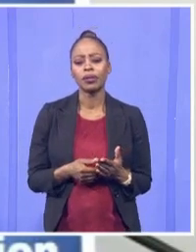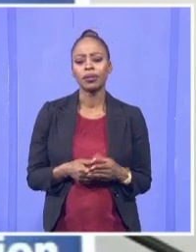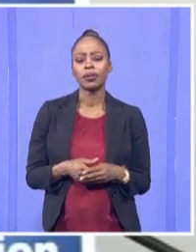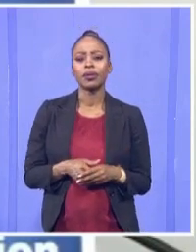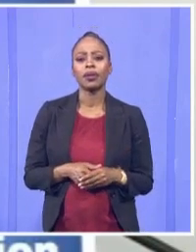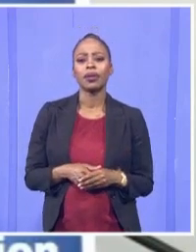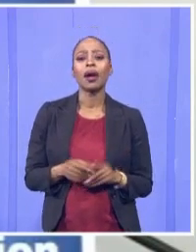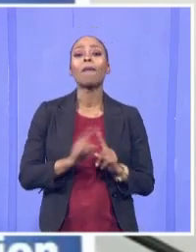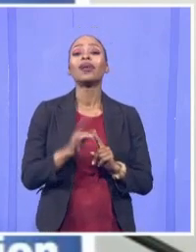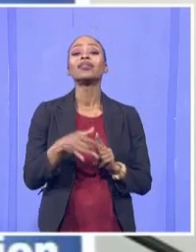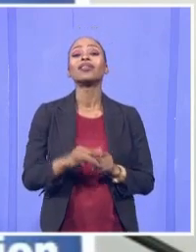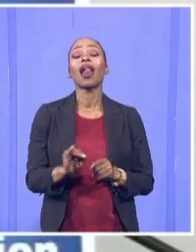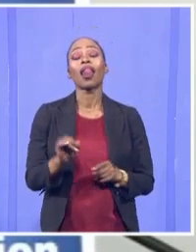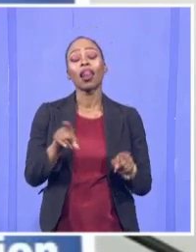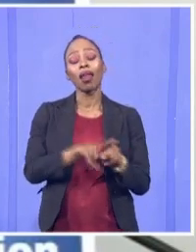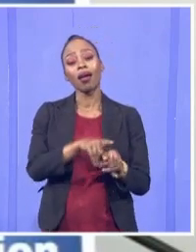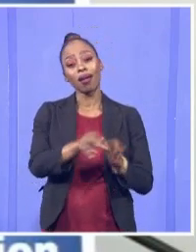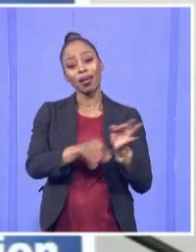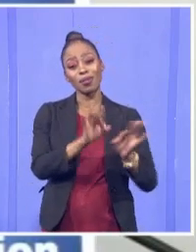But as I said,